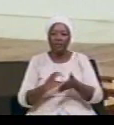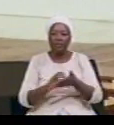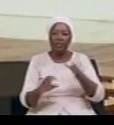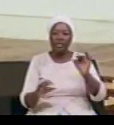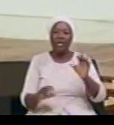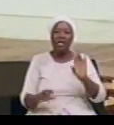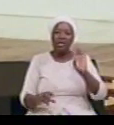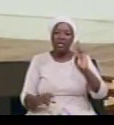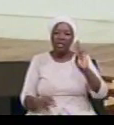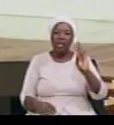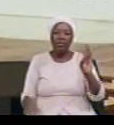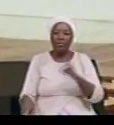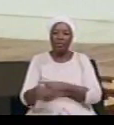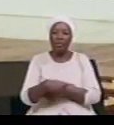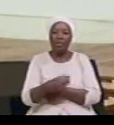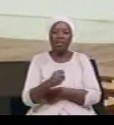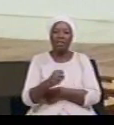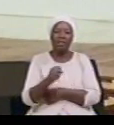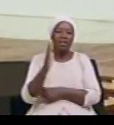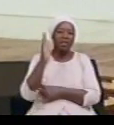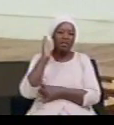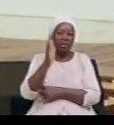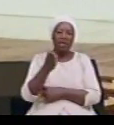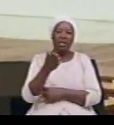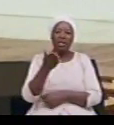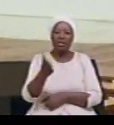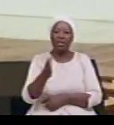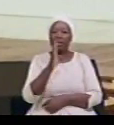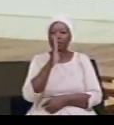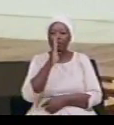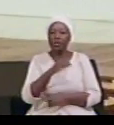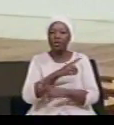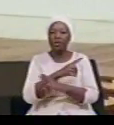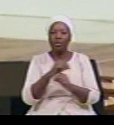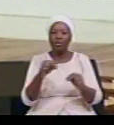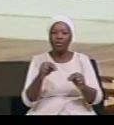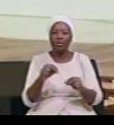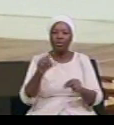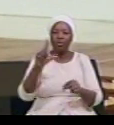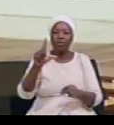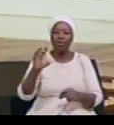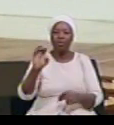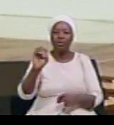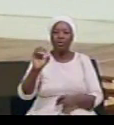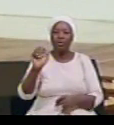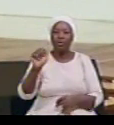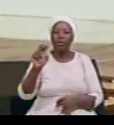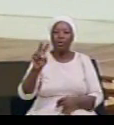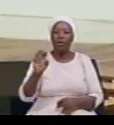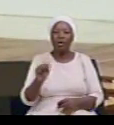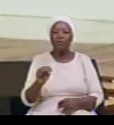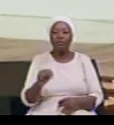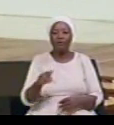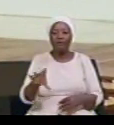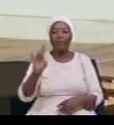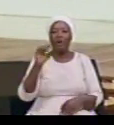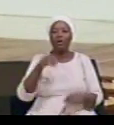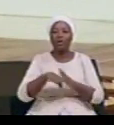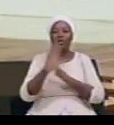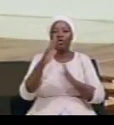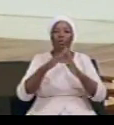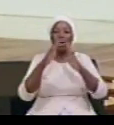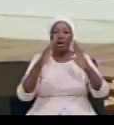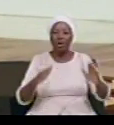7 days shall there be no living found in your houses. You're observing